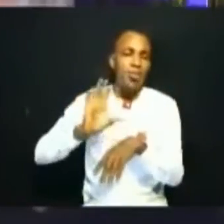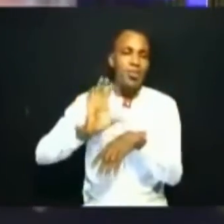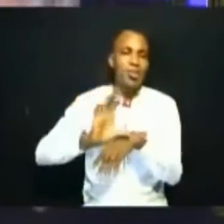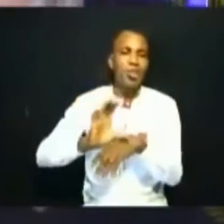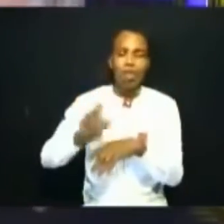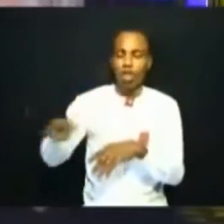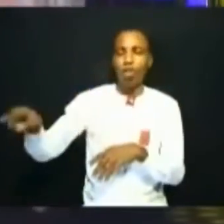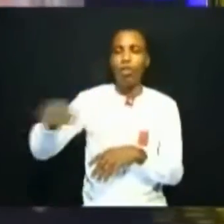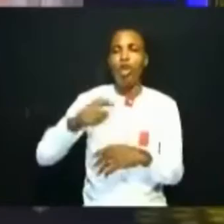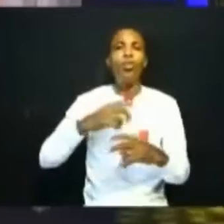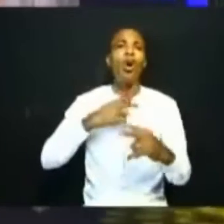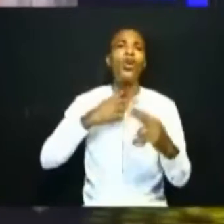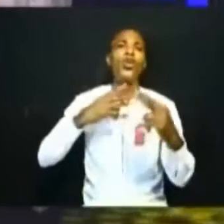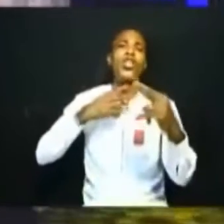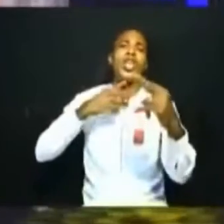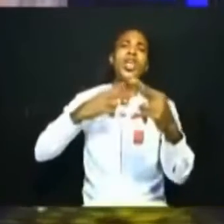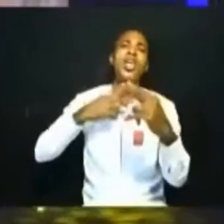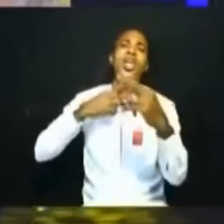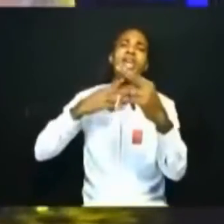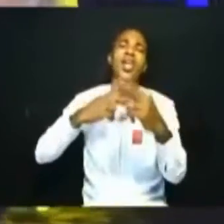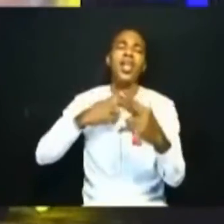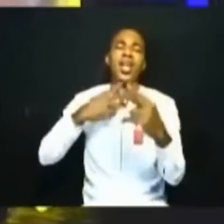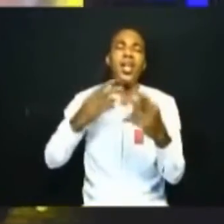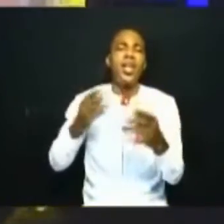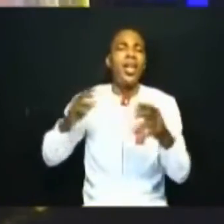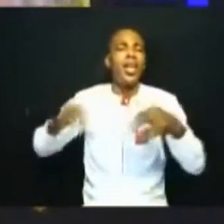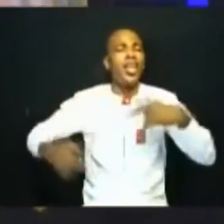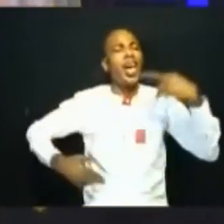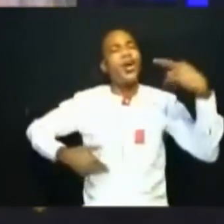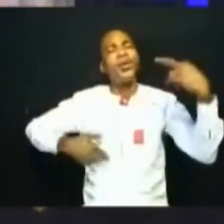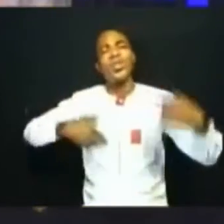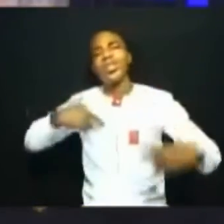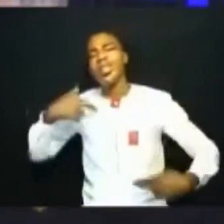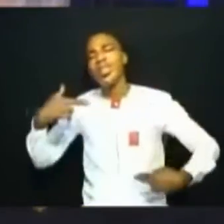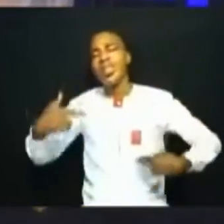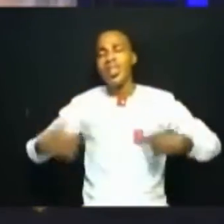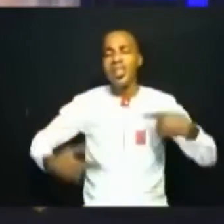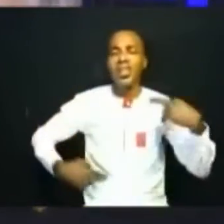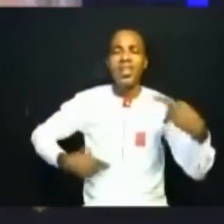Momo no se in Yerusi